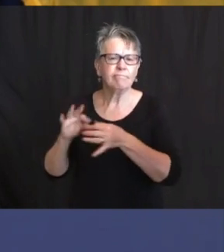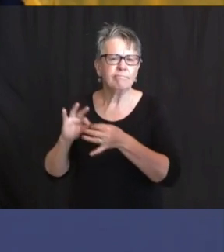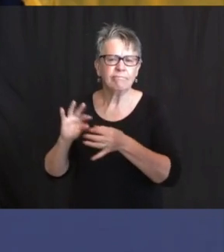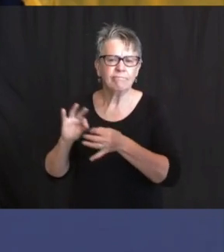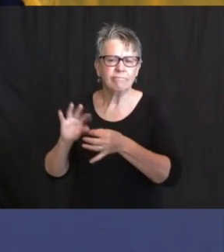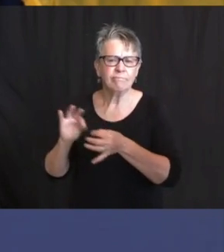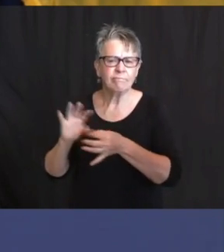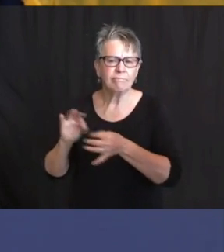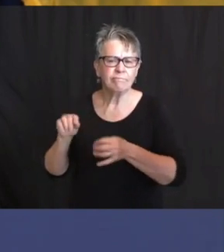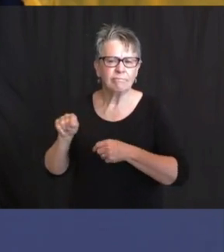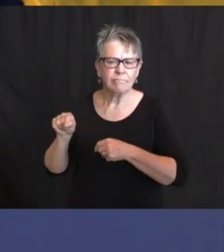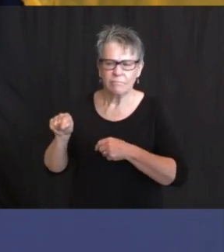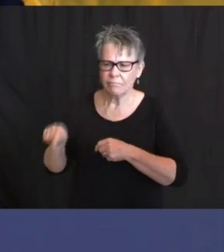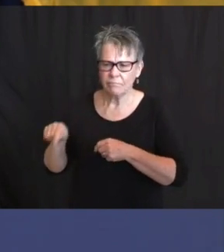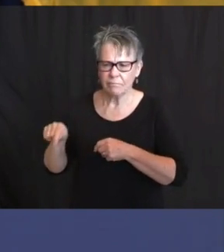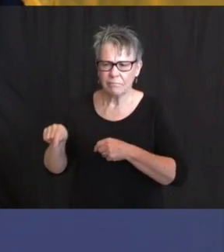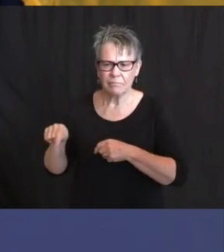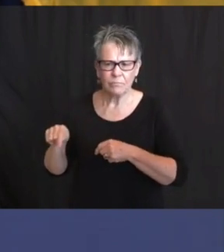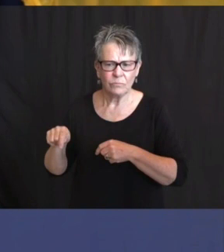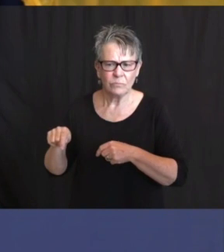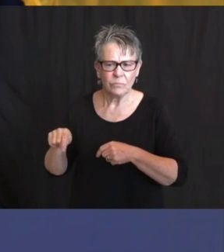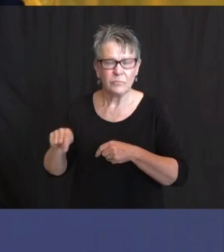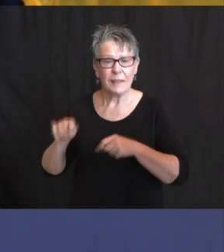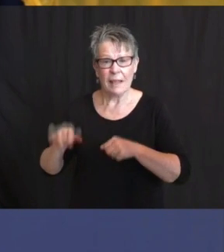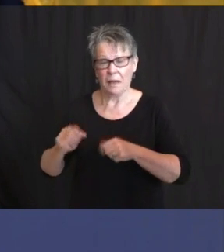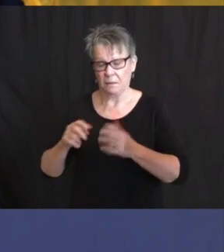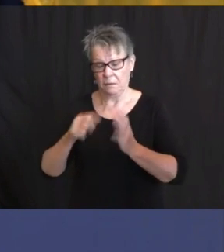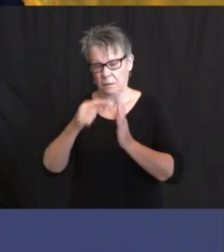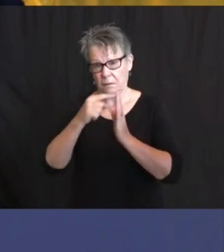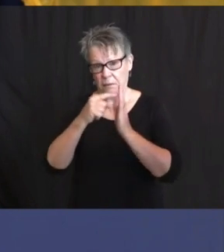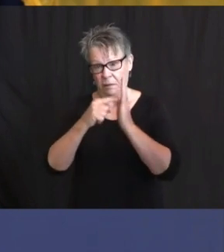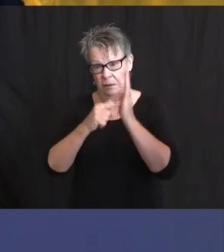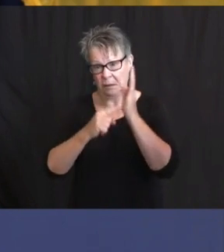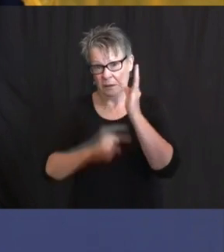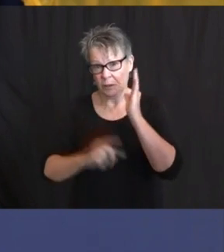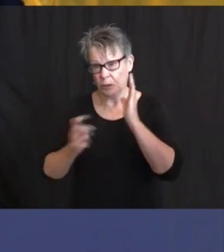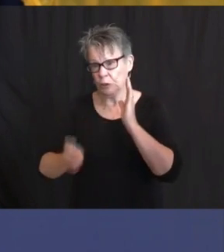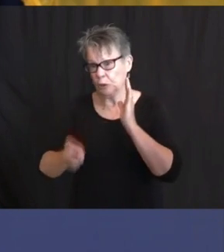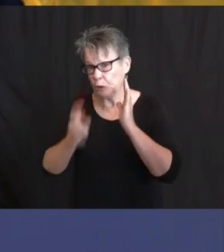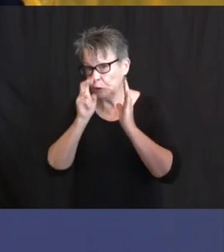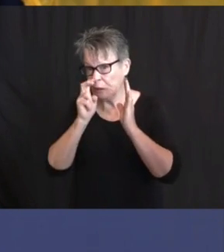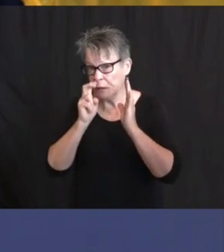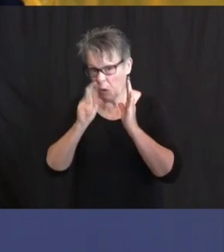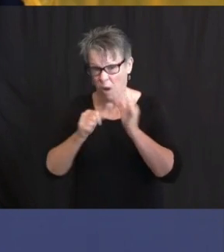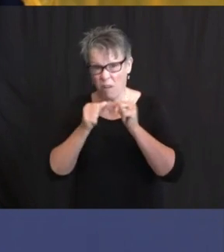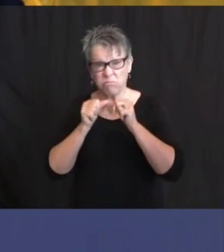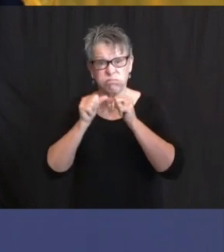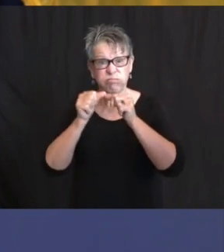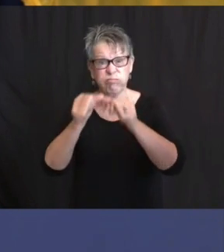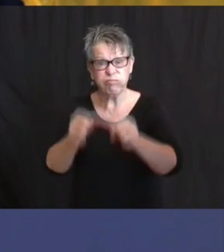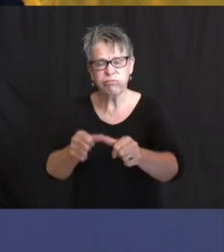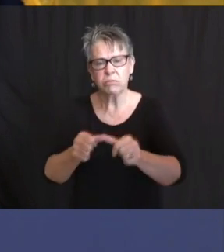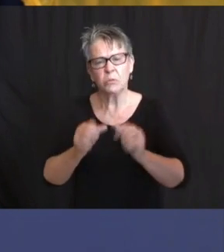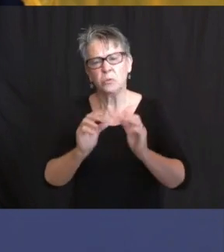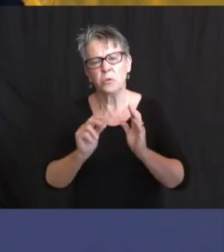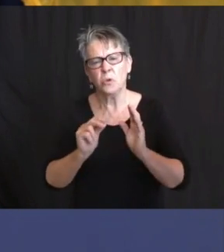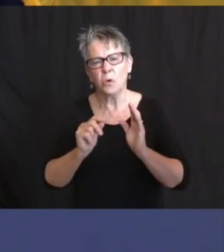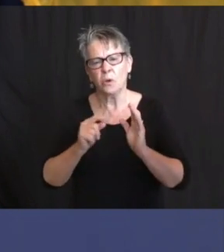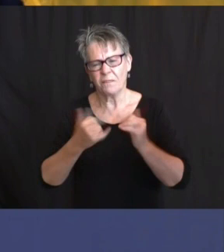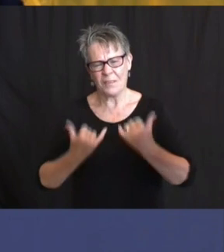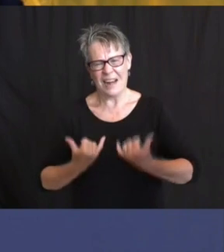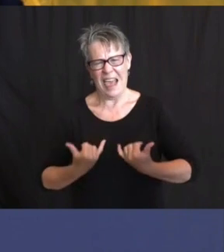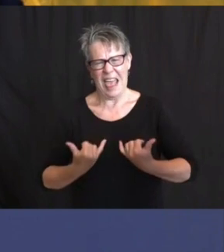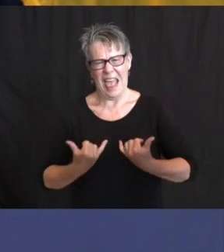sentence. This is until, at a minimum, there's a therapeutic that explicitly addresses COVID-19, or certainly when there's